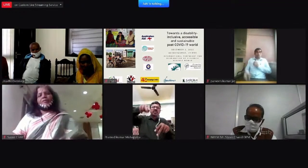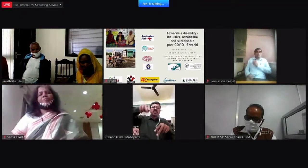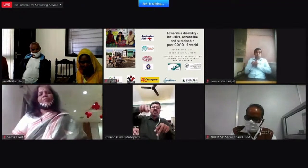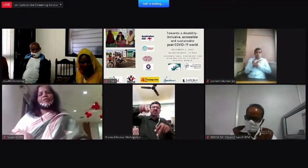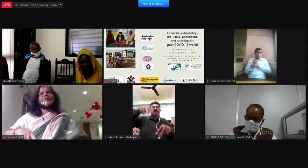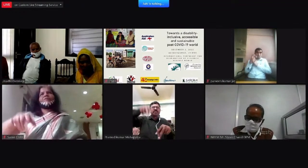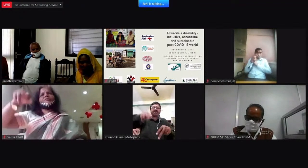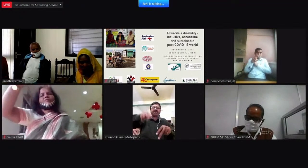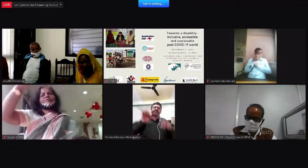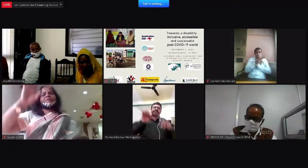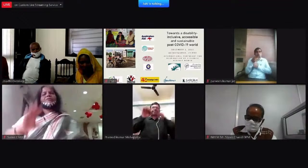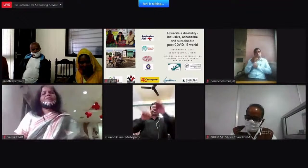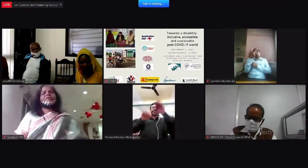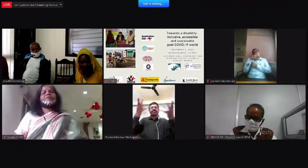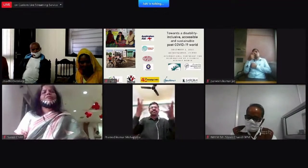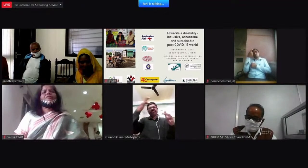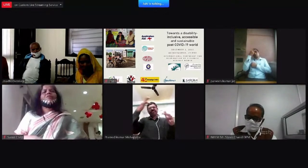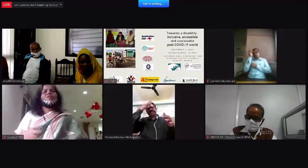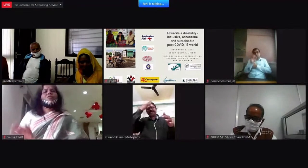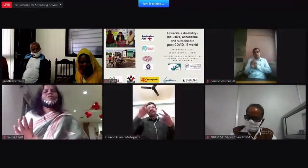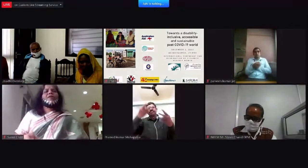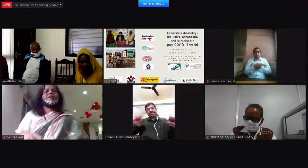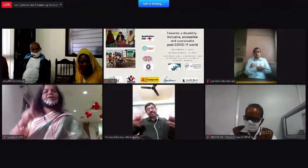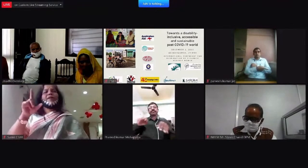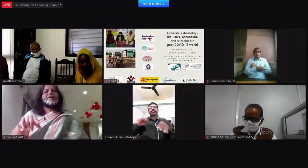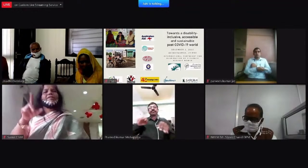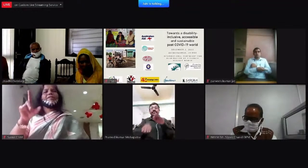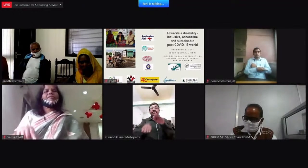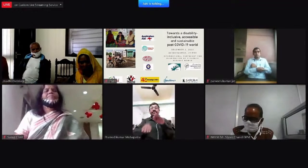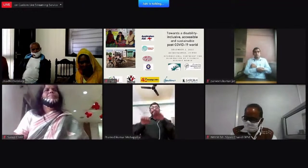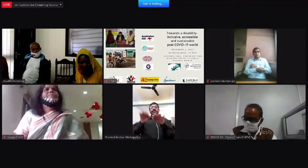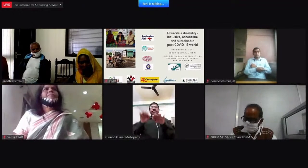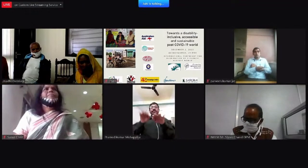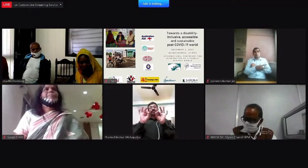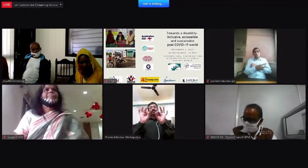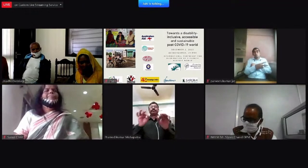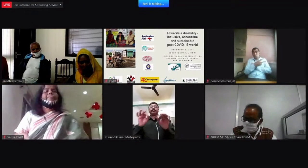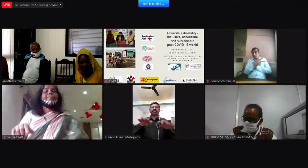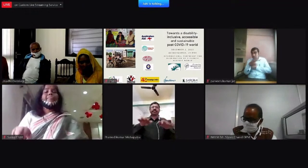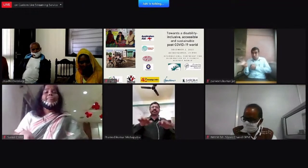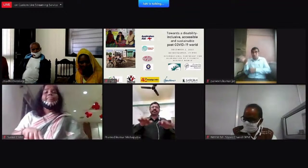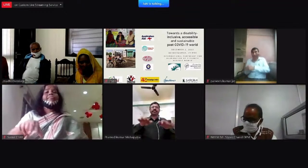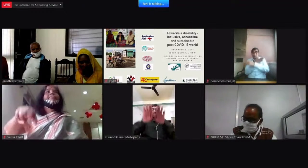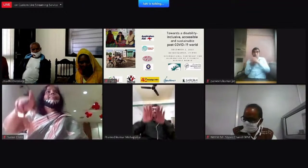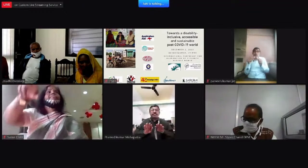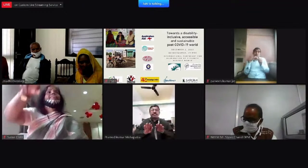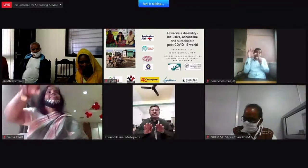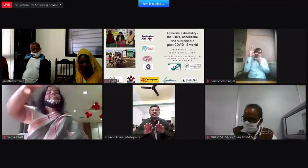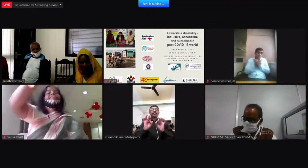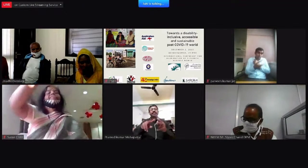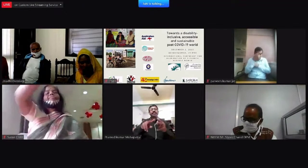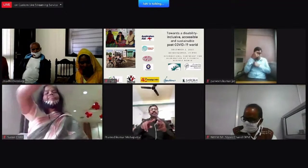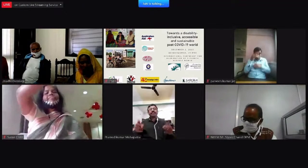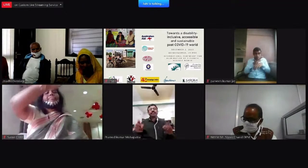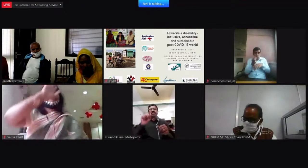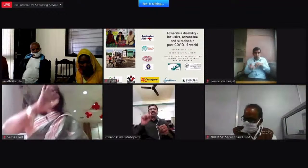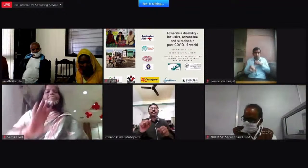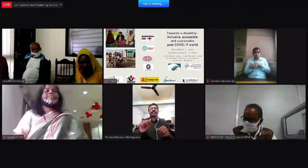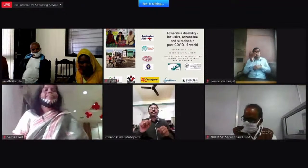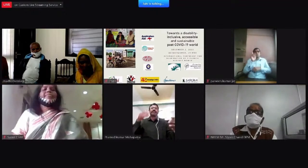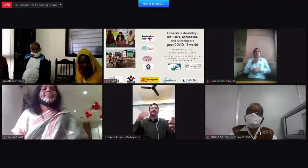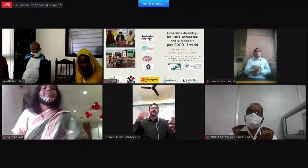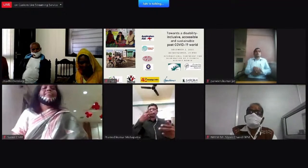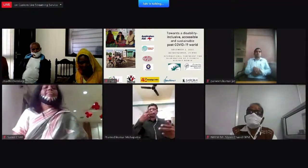has issues with her leg and is unable to climb stairs. The challenges they